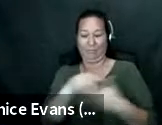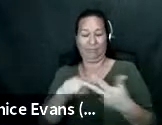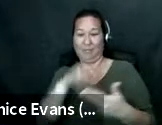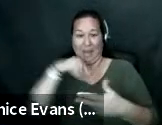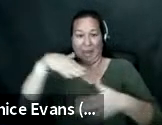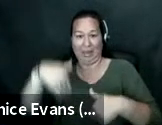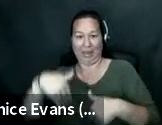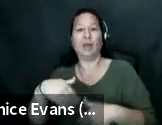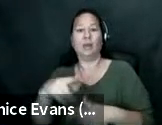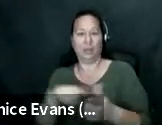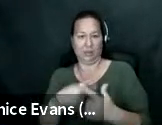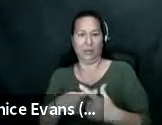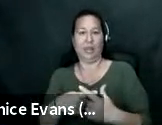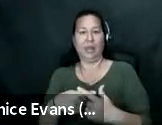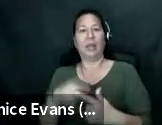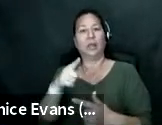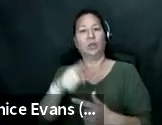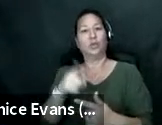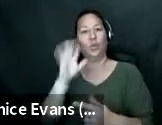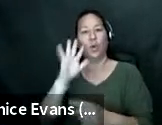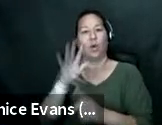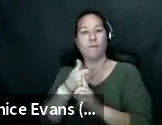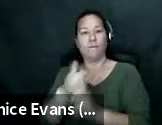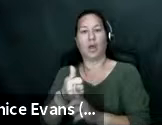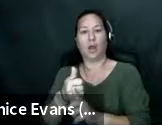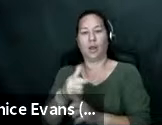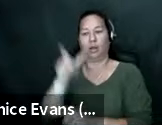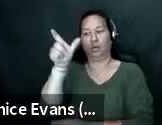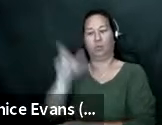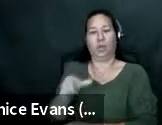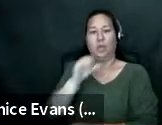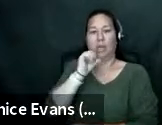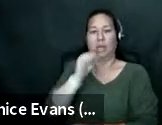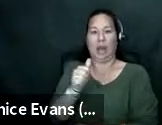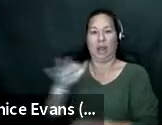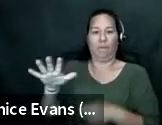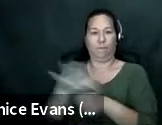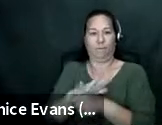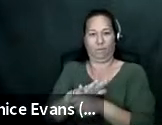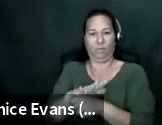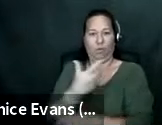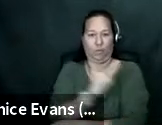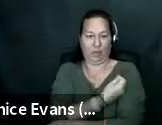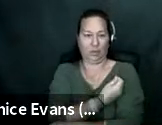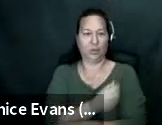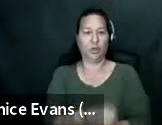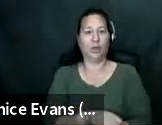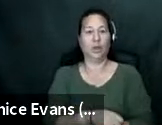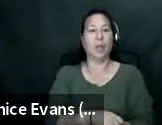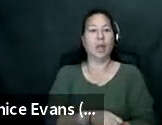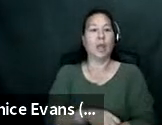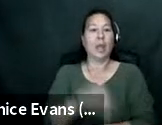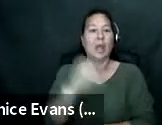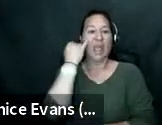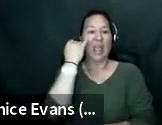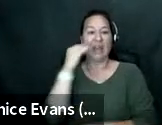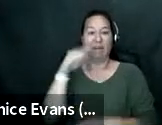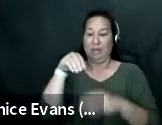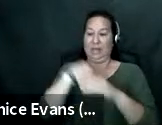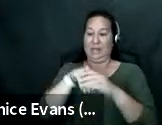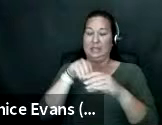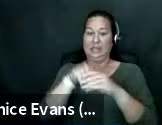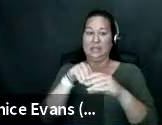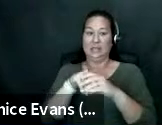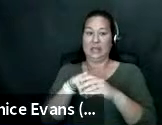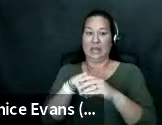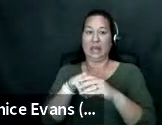If you're not fully vaccinated, you are required to wear a mask in indoor public settings, but not in